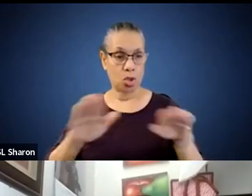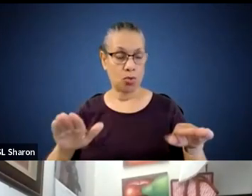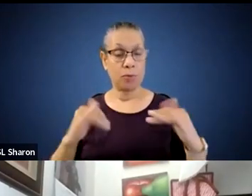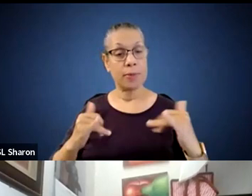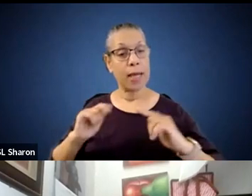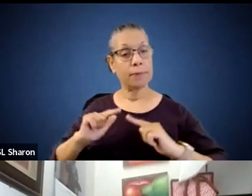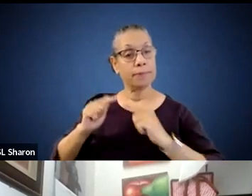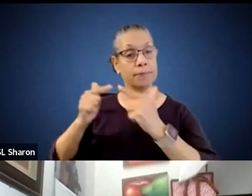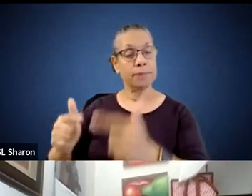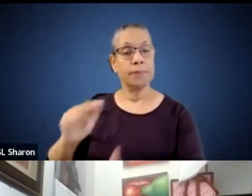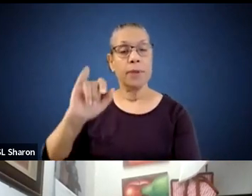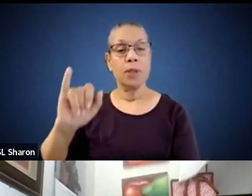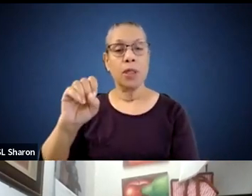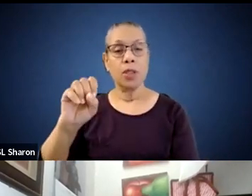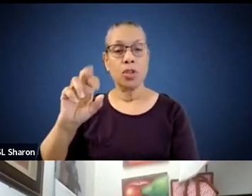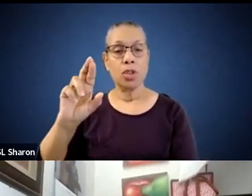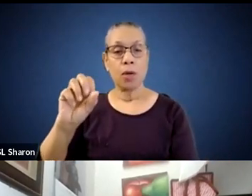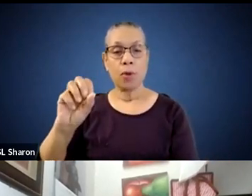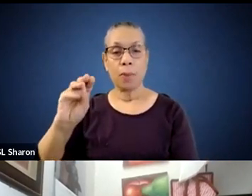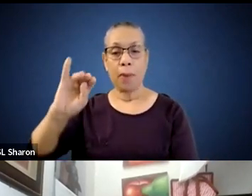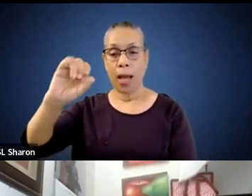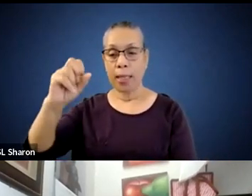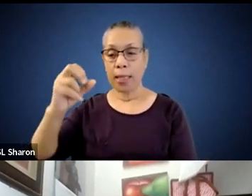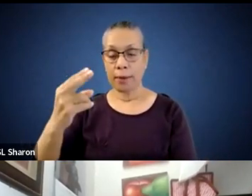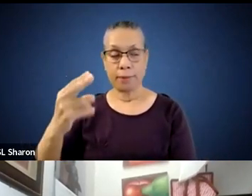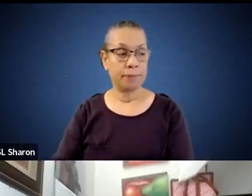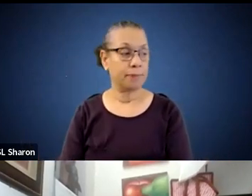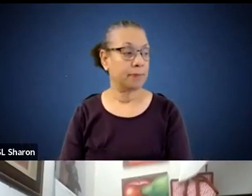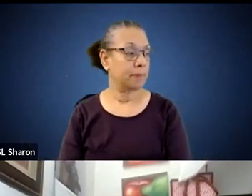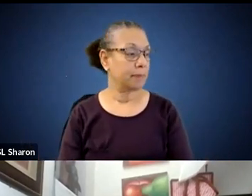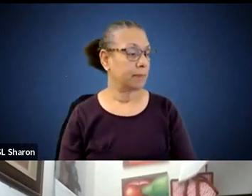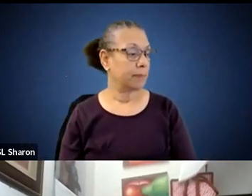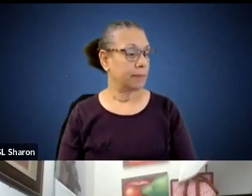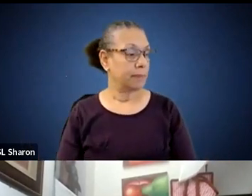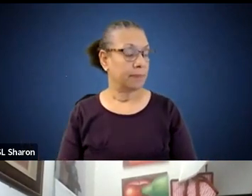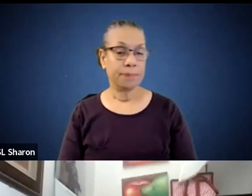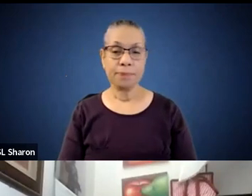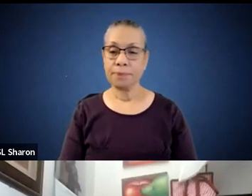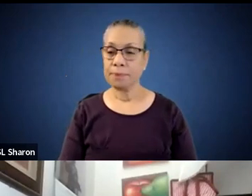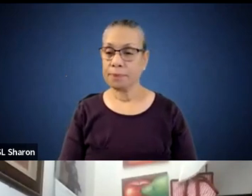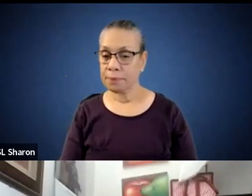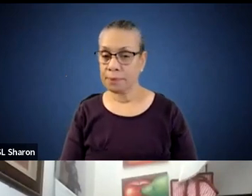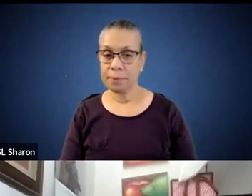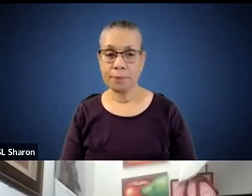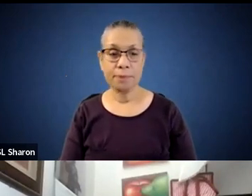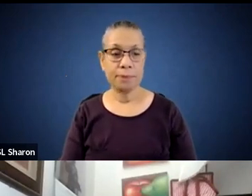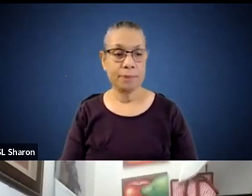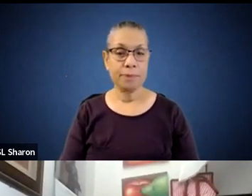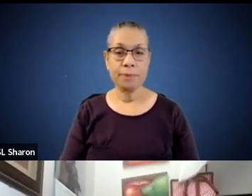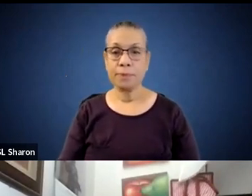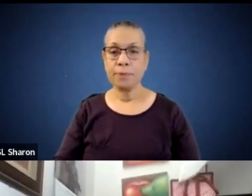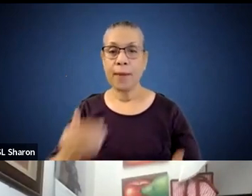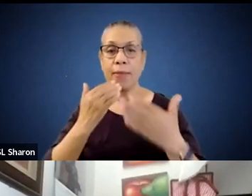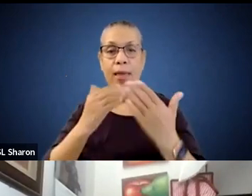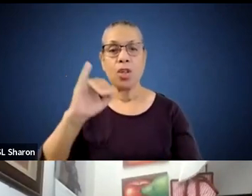I will turn it over to Jeremiah to present the contracts thank you superintendent and Madam chair committee